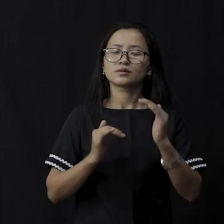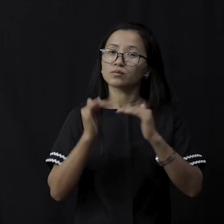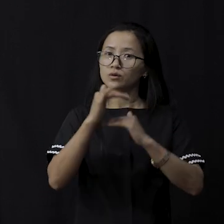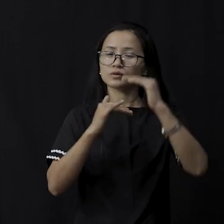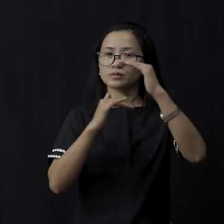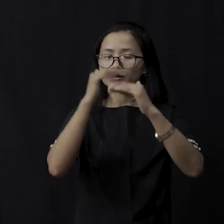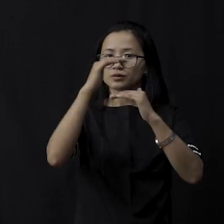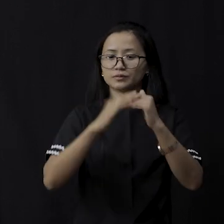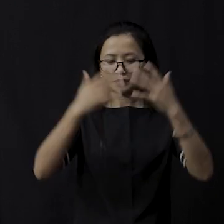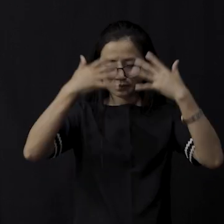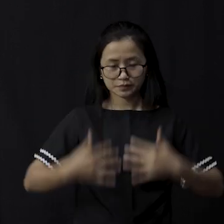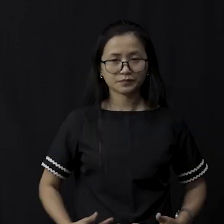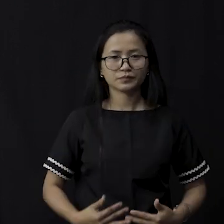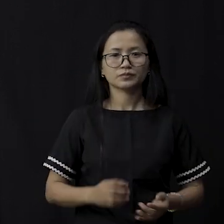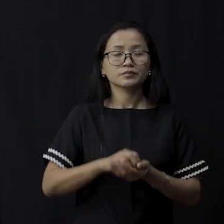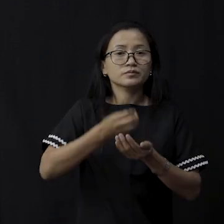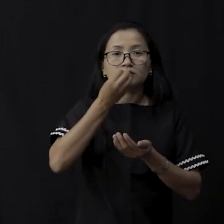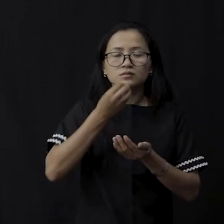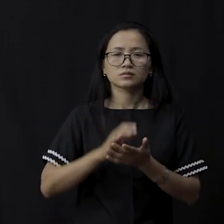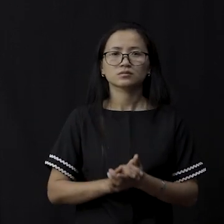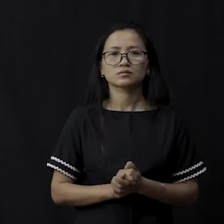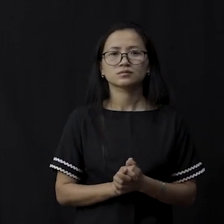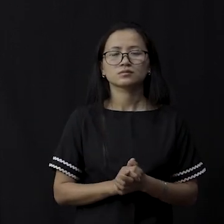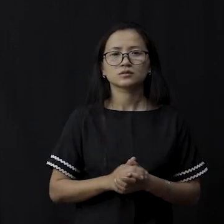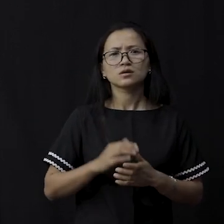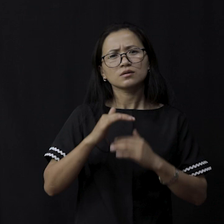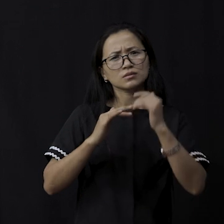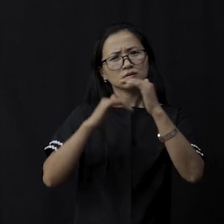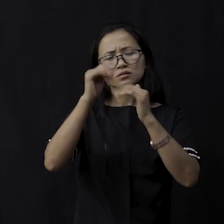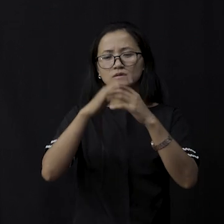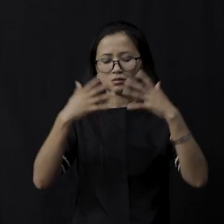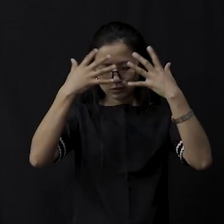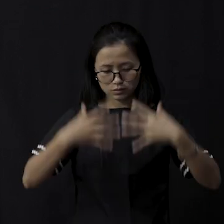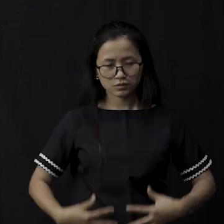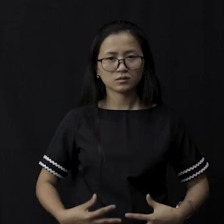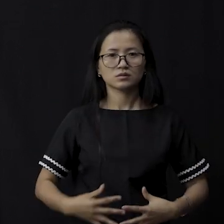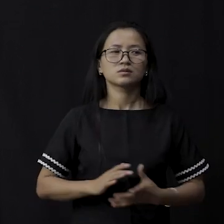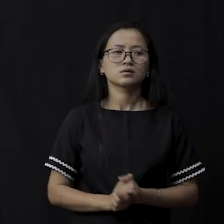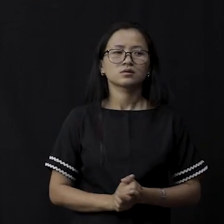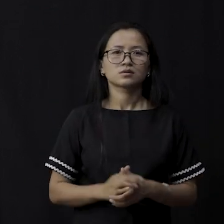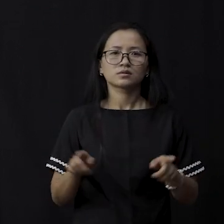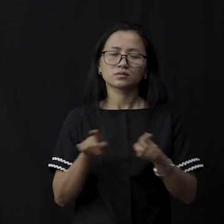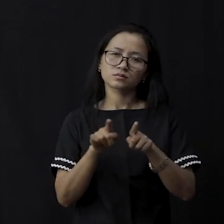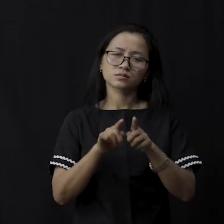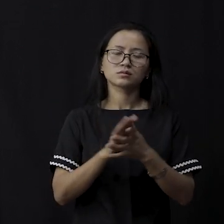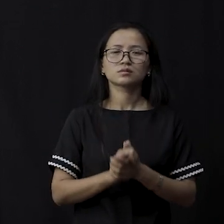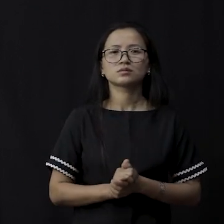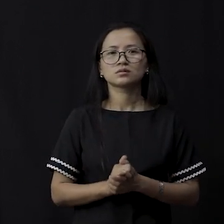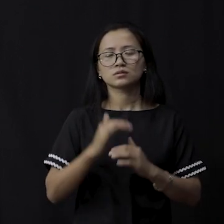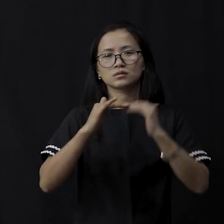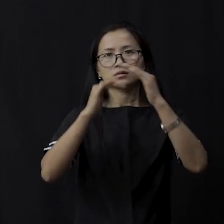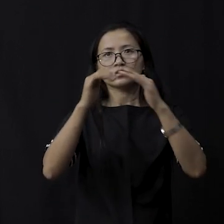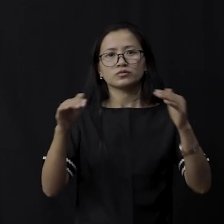food. What are proteins, children? They build up your body, just like the bricks. Just like the bricks build up